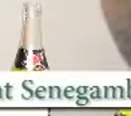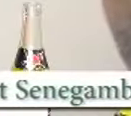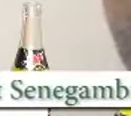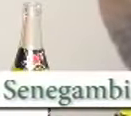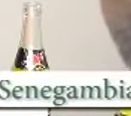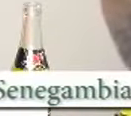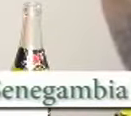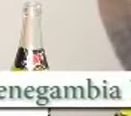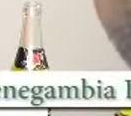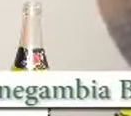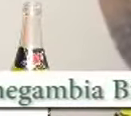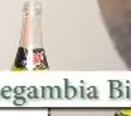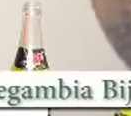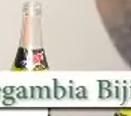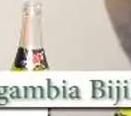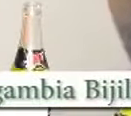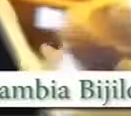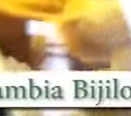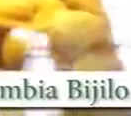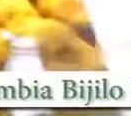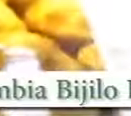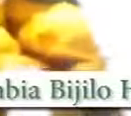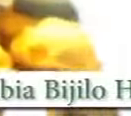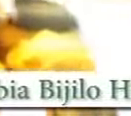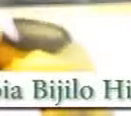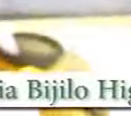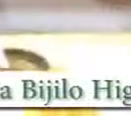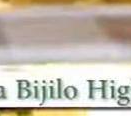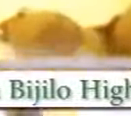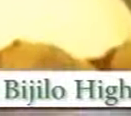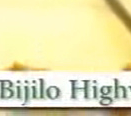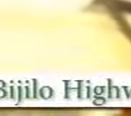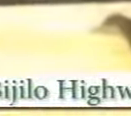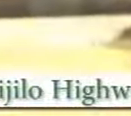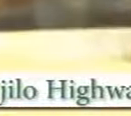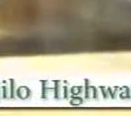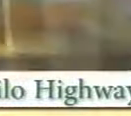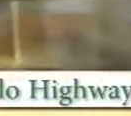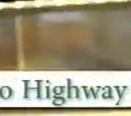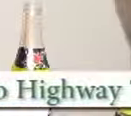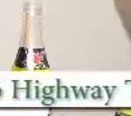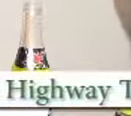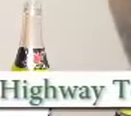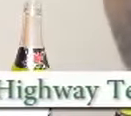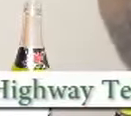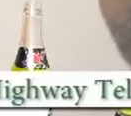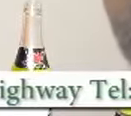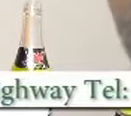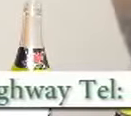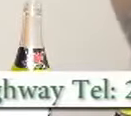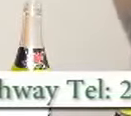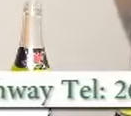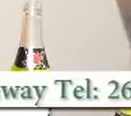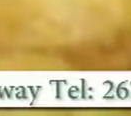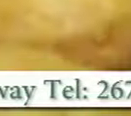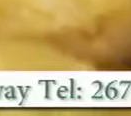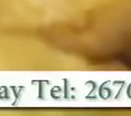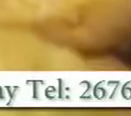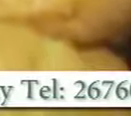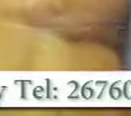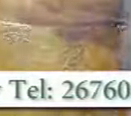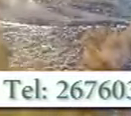ka domoro ki janni adi manda wala de takawé bijélé anim fanan ka fadi jang ikono fa e ka fa min